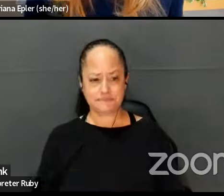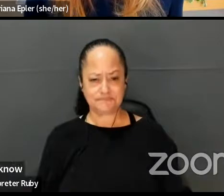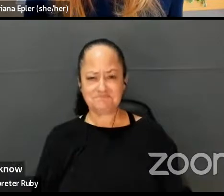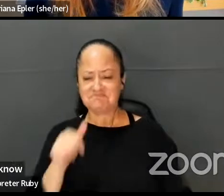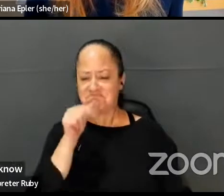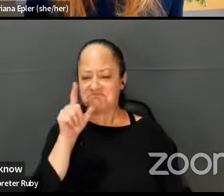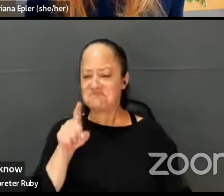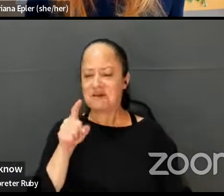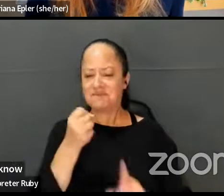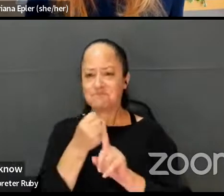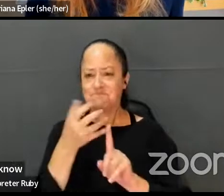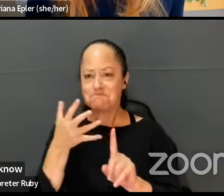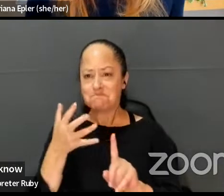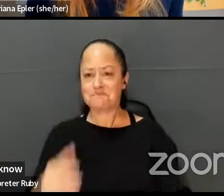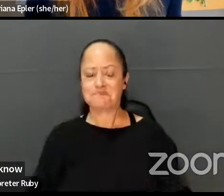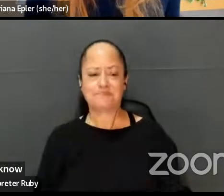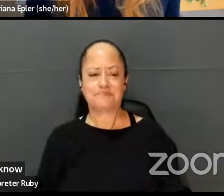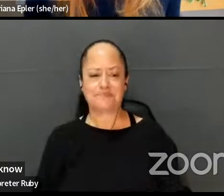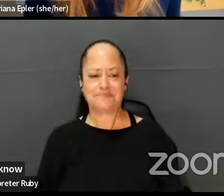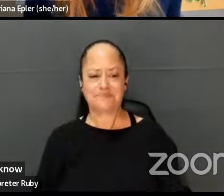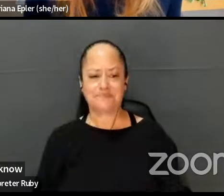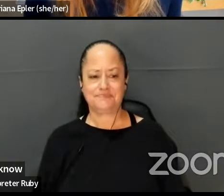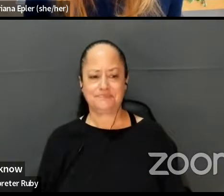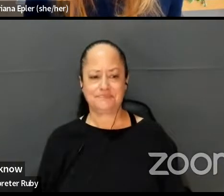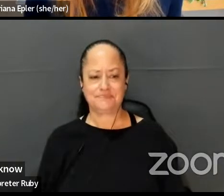that. I think